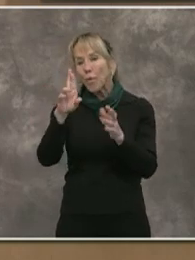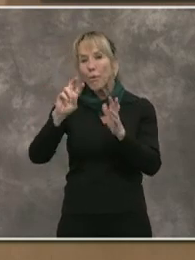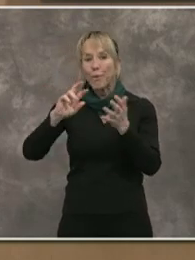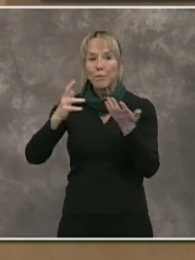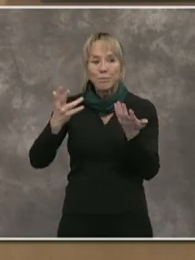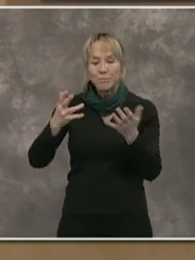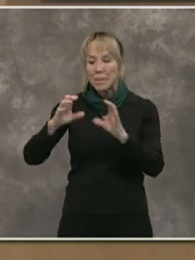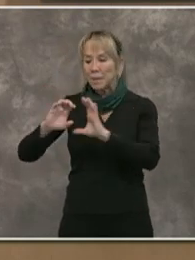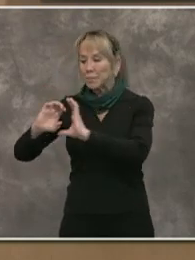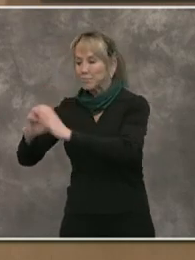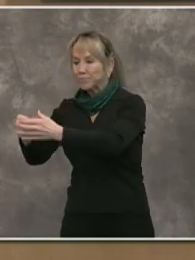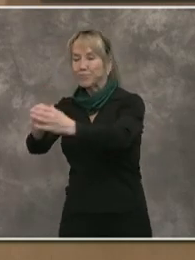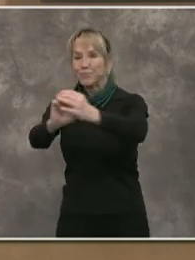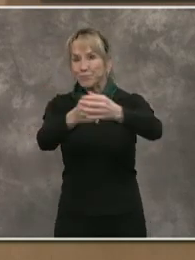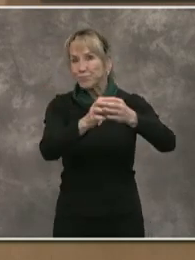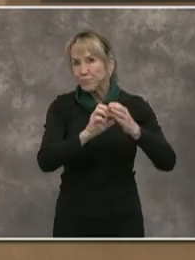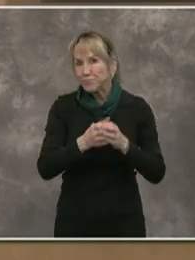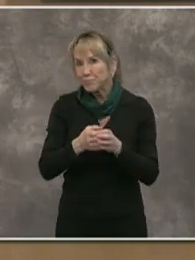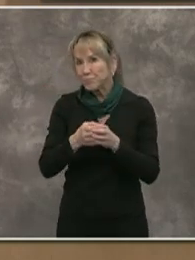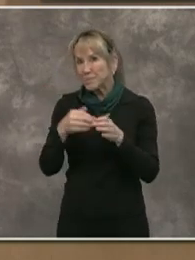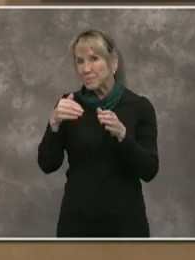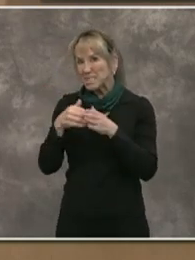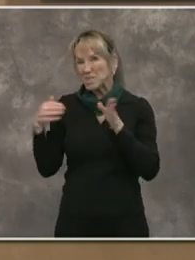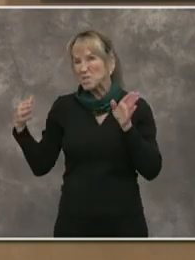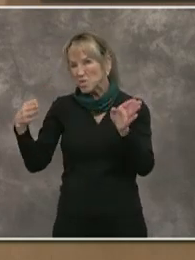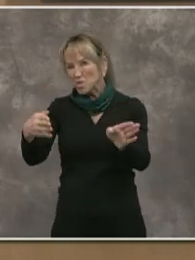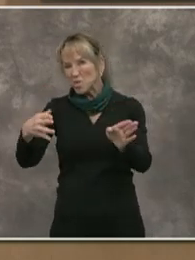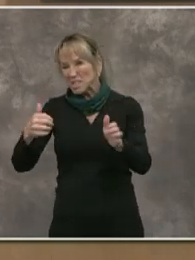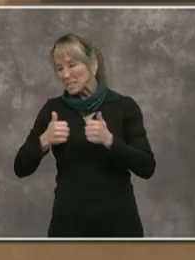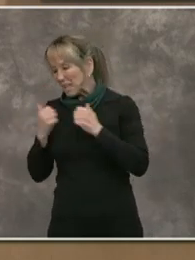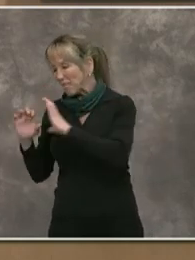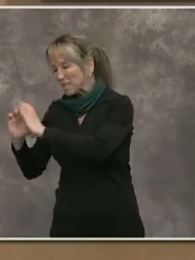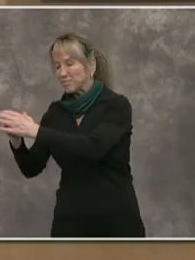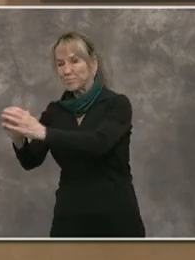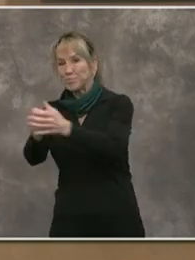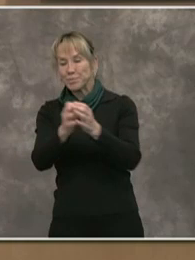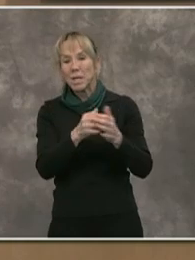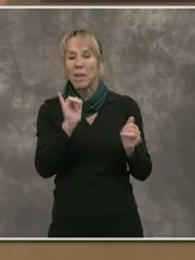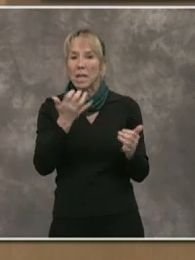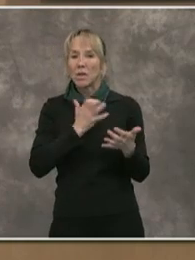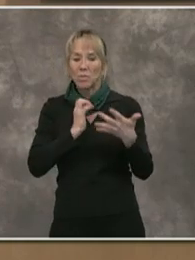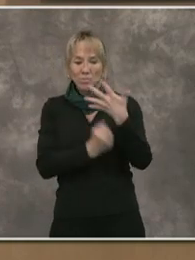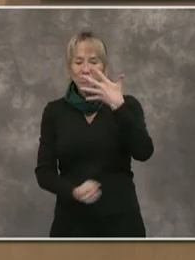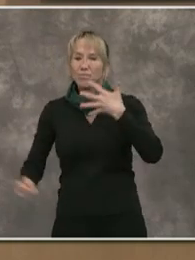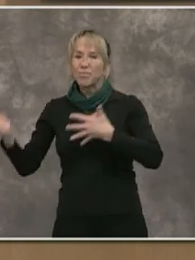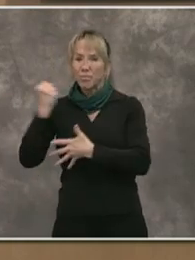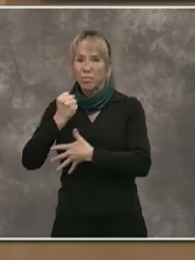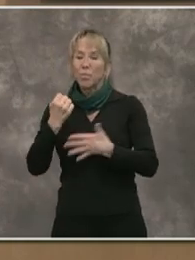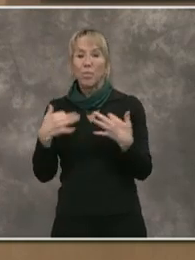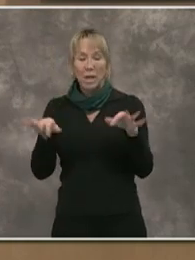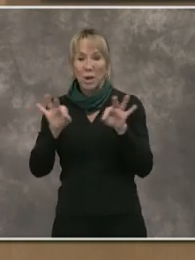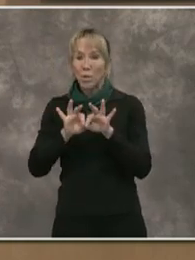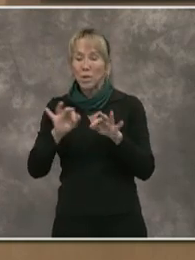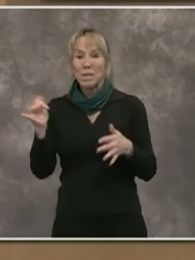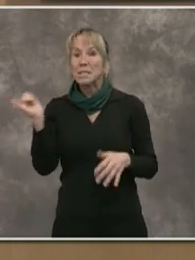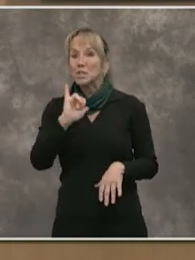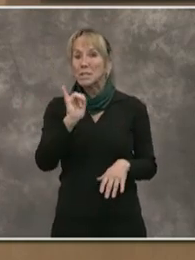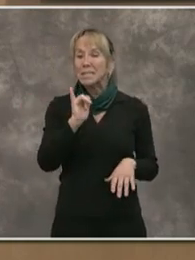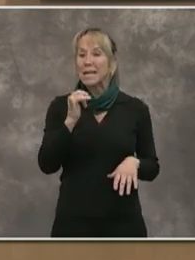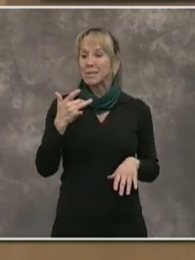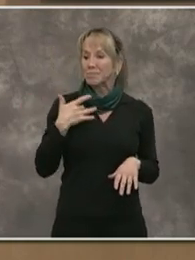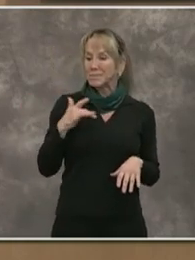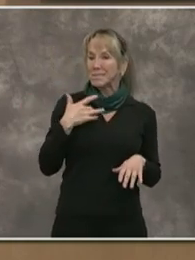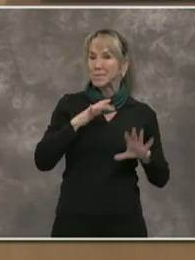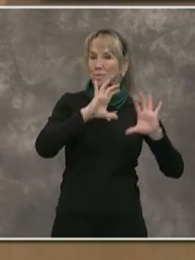pockets from the street, are our priority. So it is one of the groups that we, like seniors and